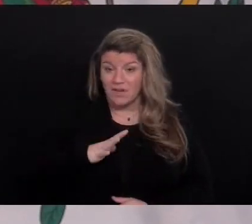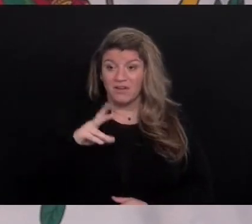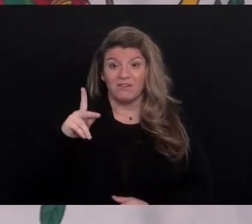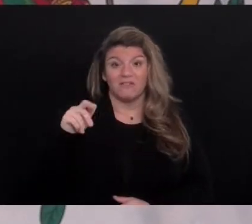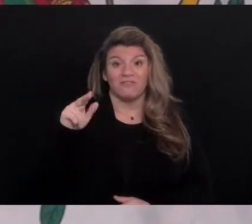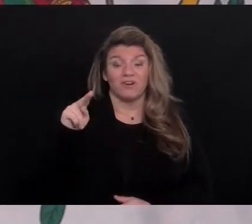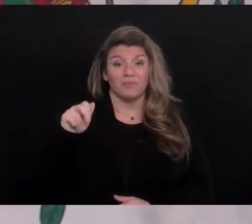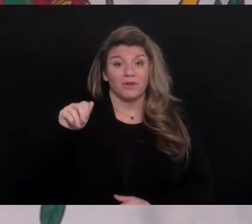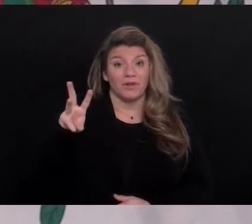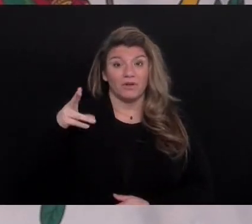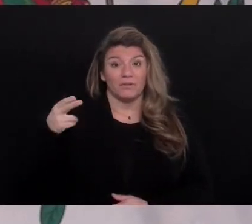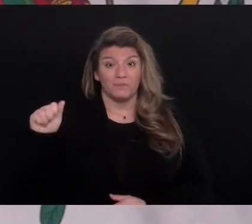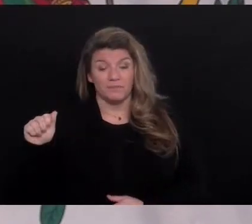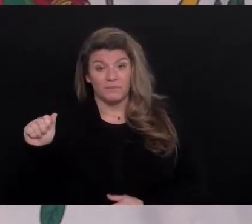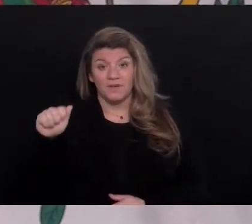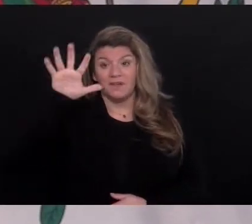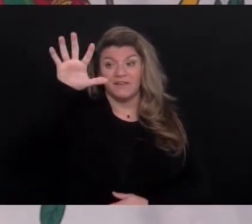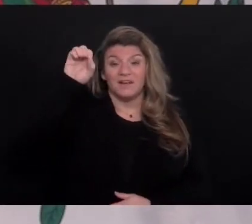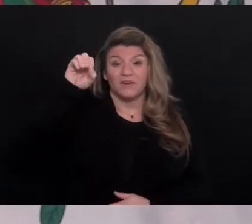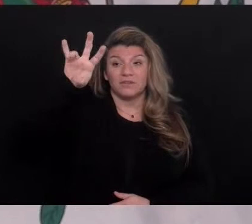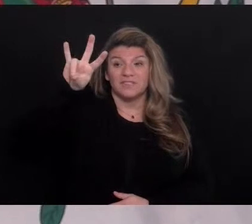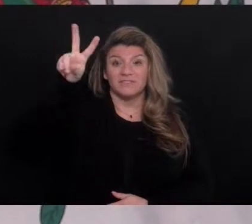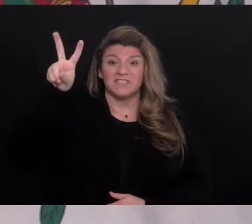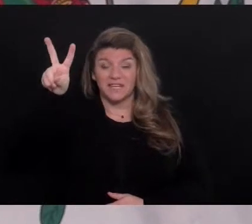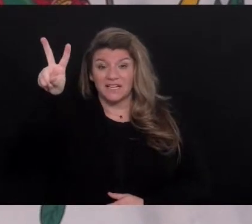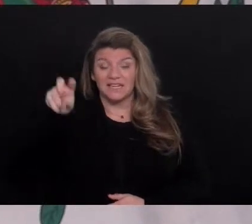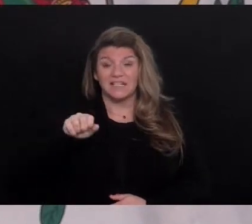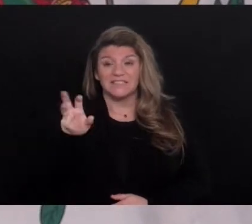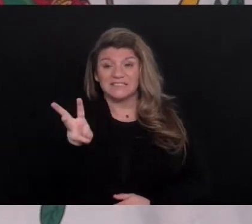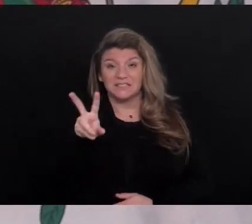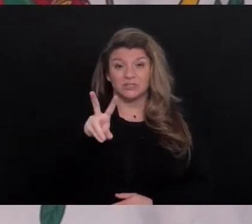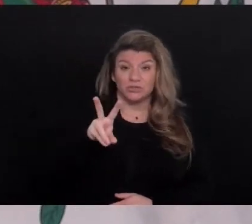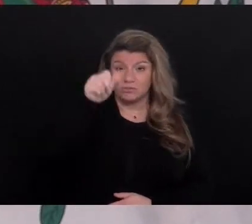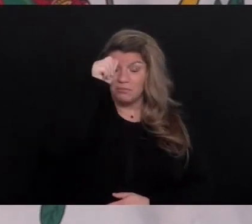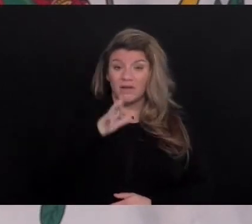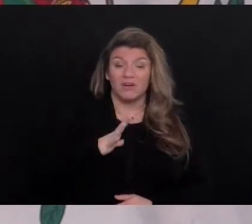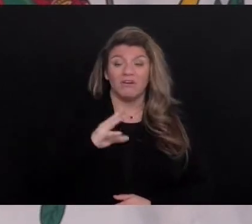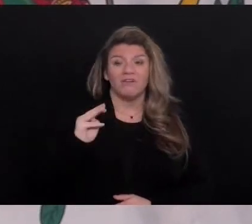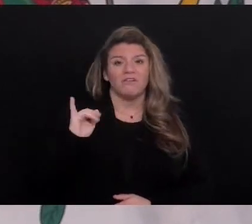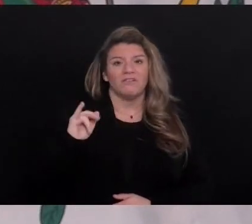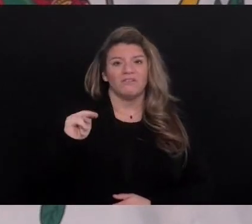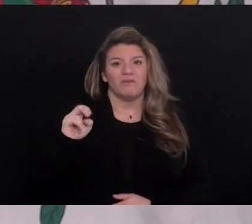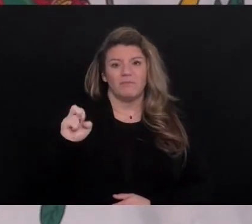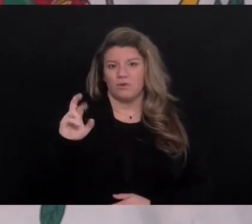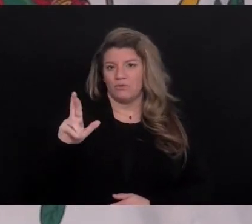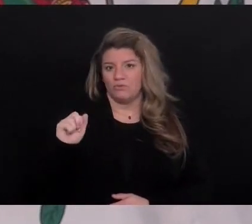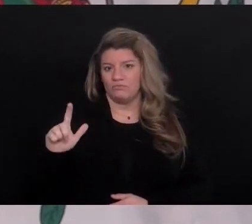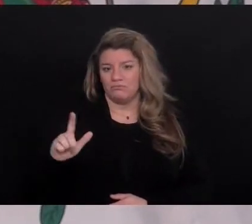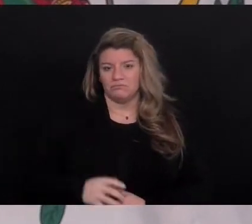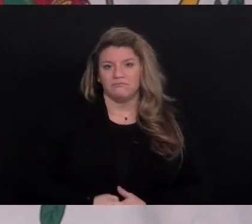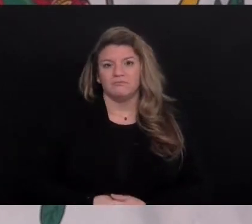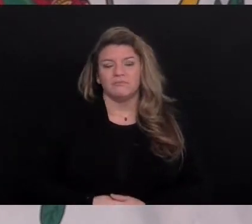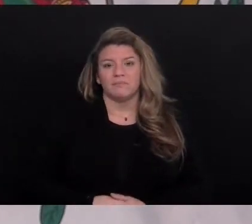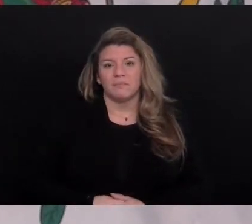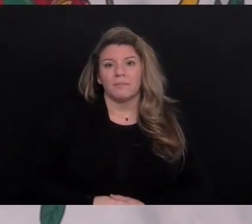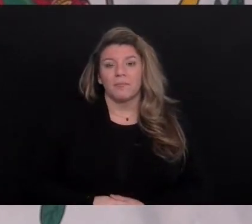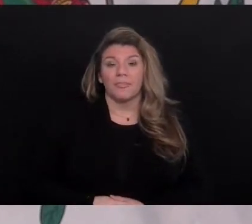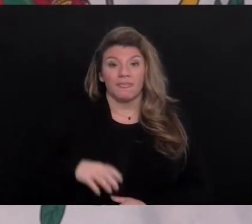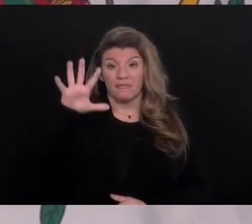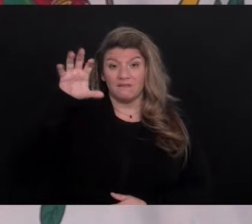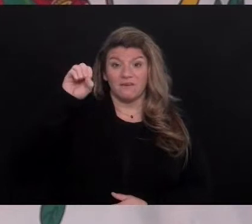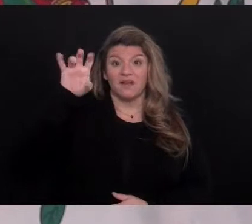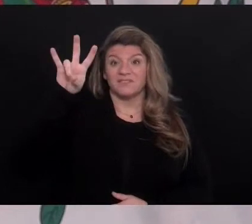Kanawha County. The 5,072nd is a 62-year-old male from Mineral County. The 5,073rd